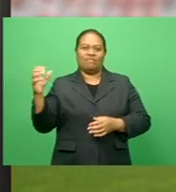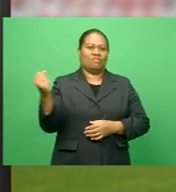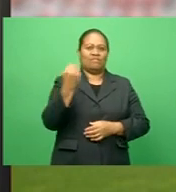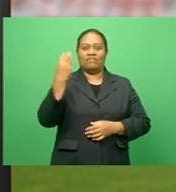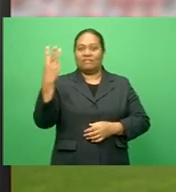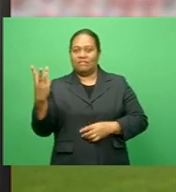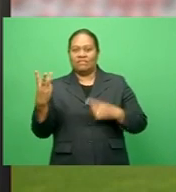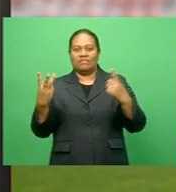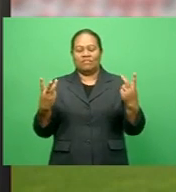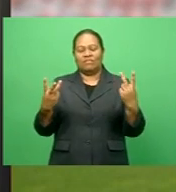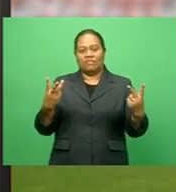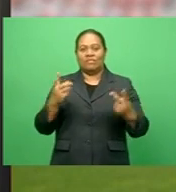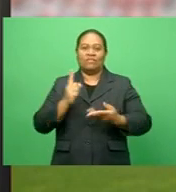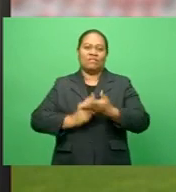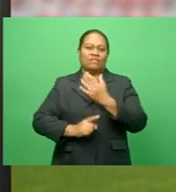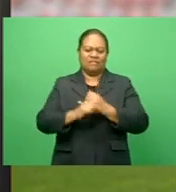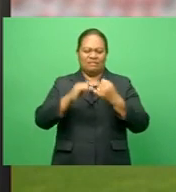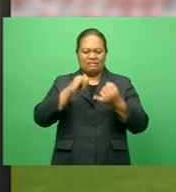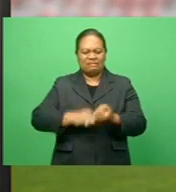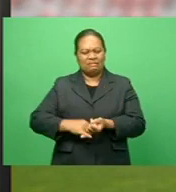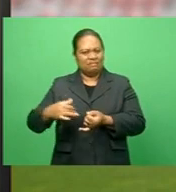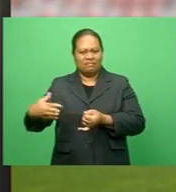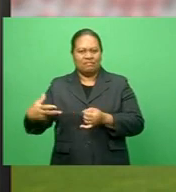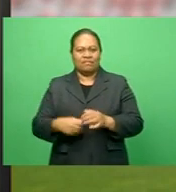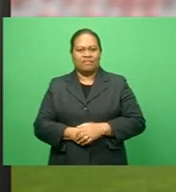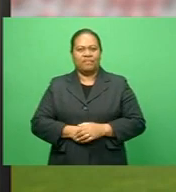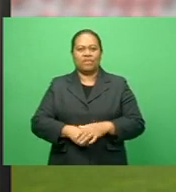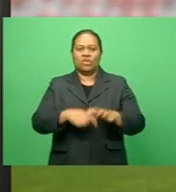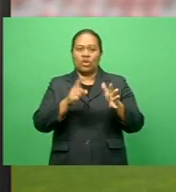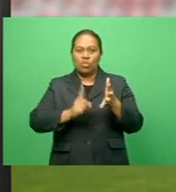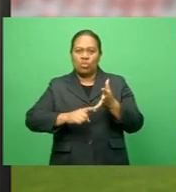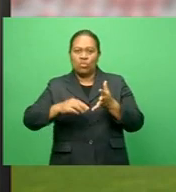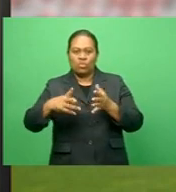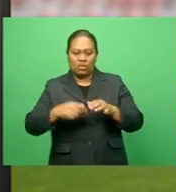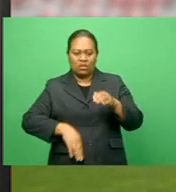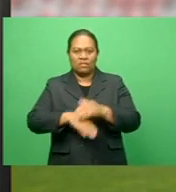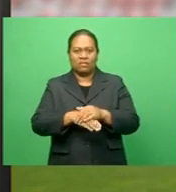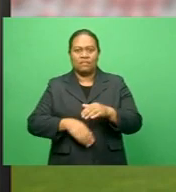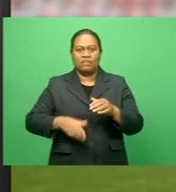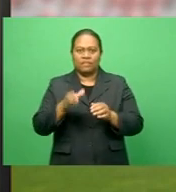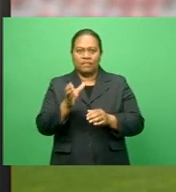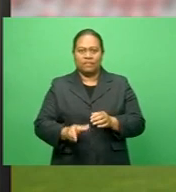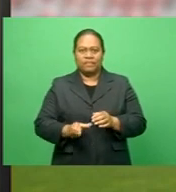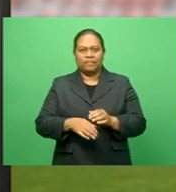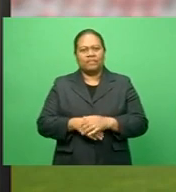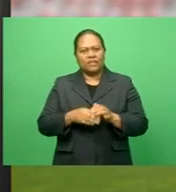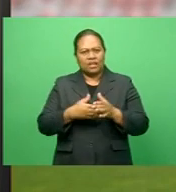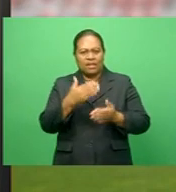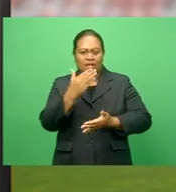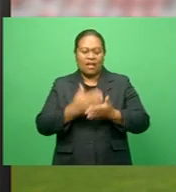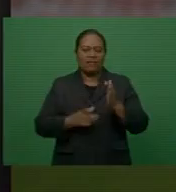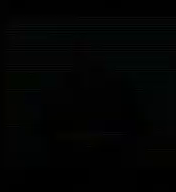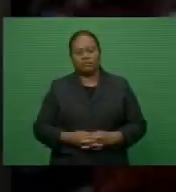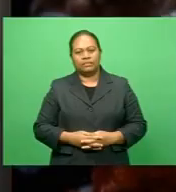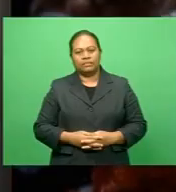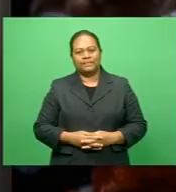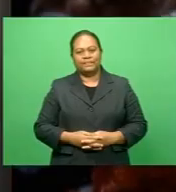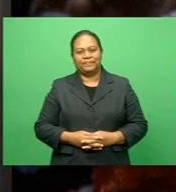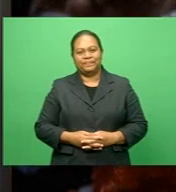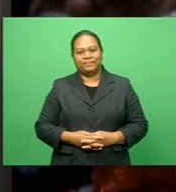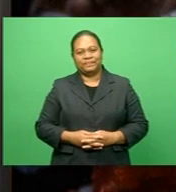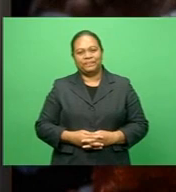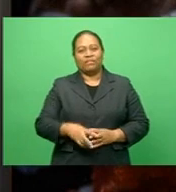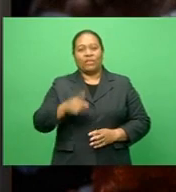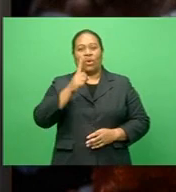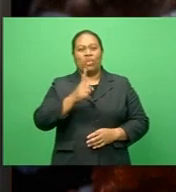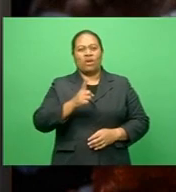victory at Southampton. The 33-year-old Uruguayan striker was a half-time replacement and did not disappoint. One